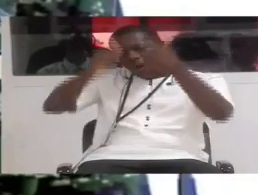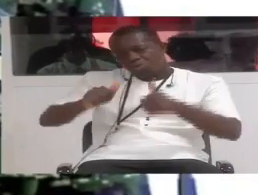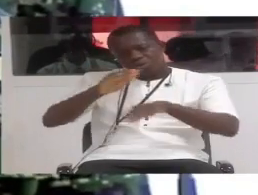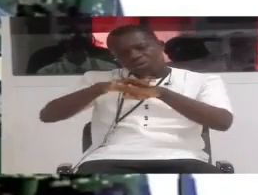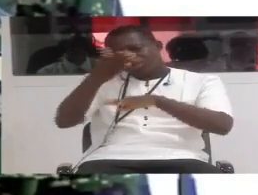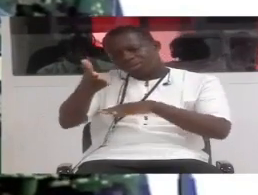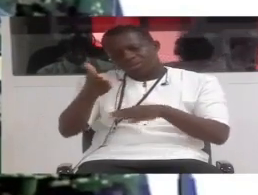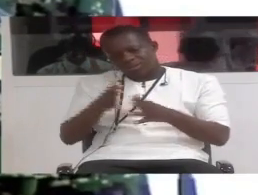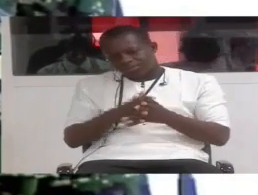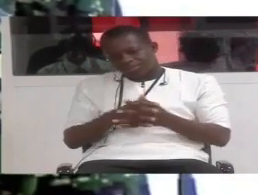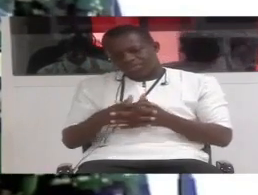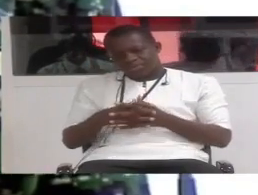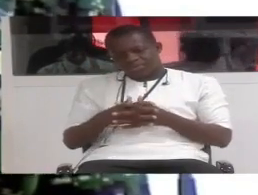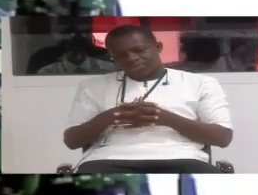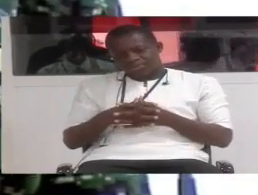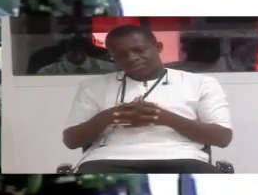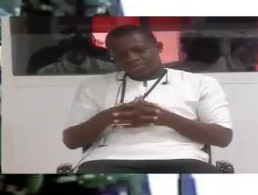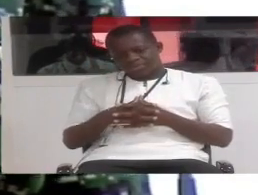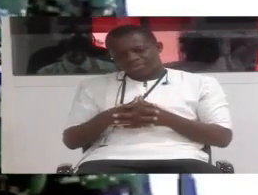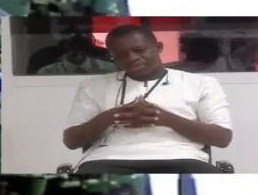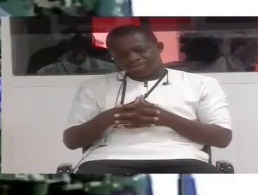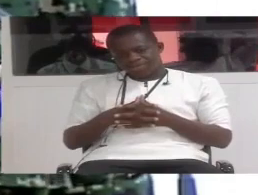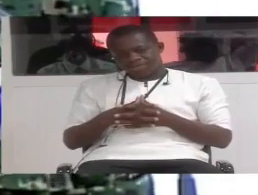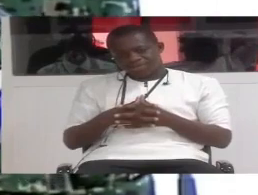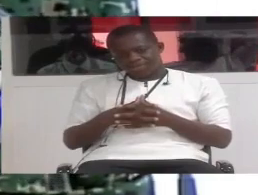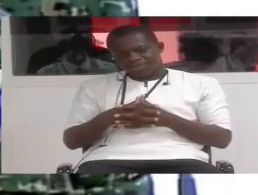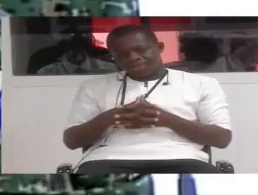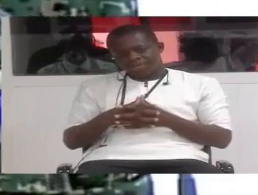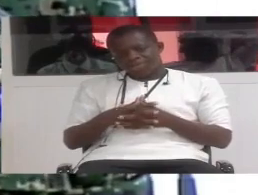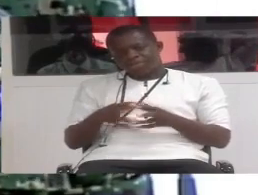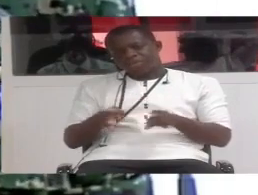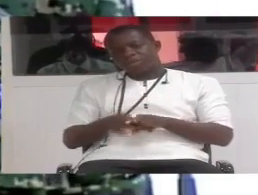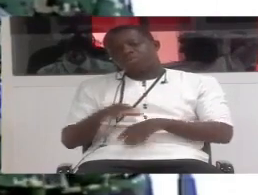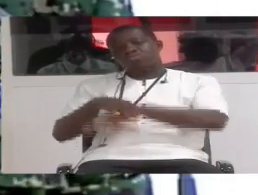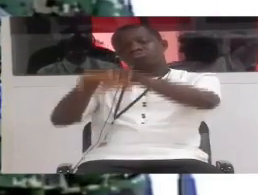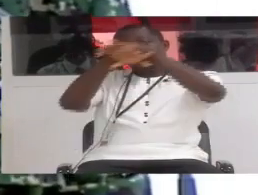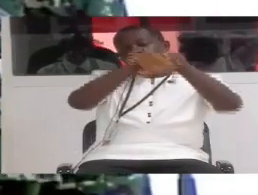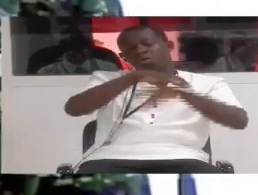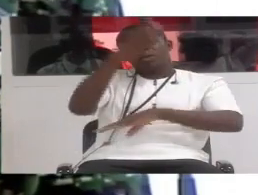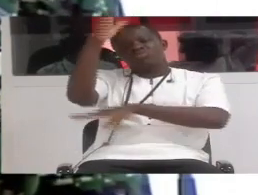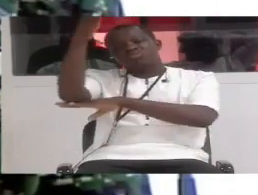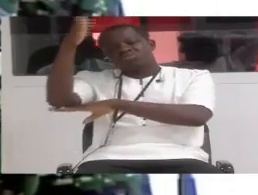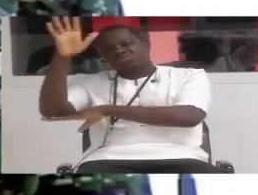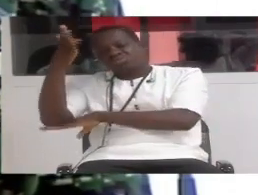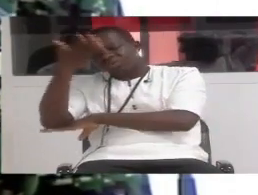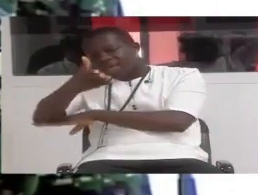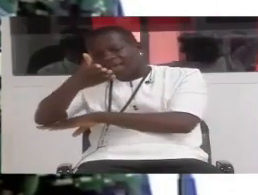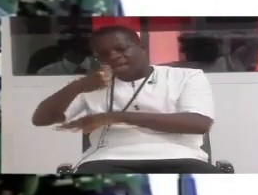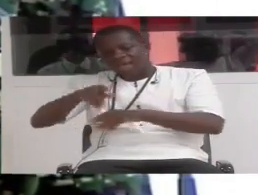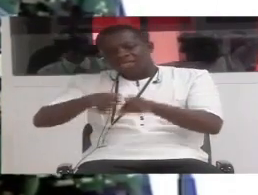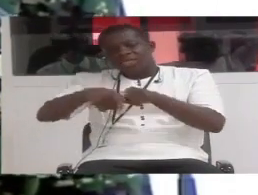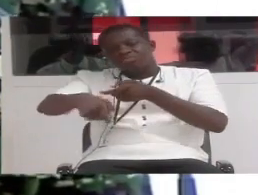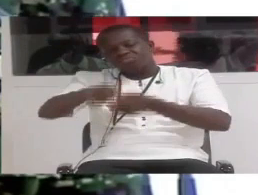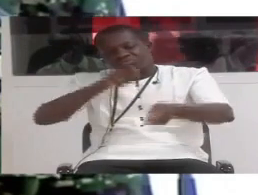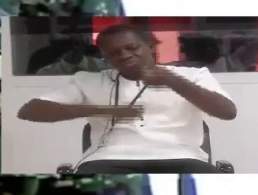niwi legui la na len jot naka ngeen def niwi dañ len yobu ci ala bi ci ten ñu sanni len fa. We took them to the bush and